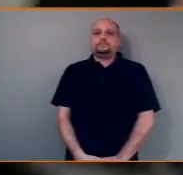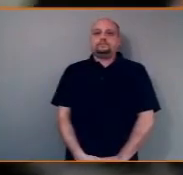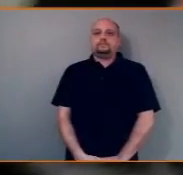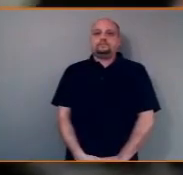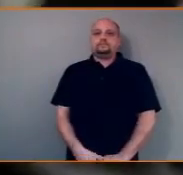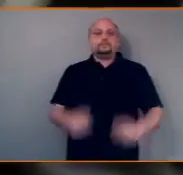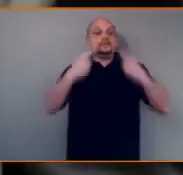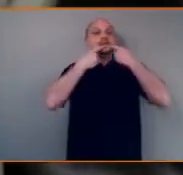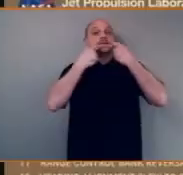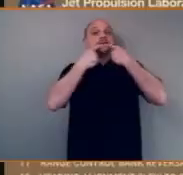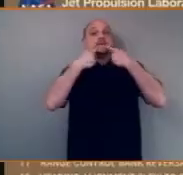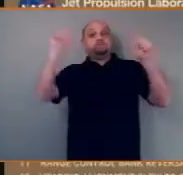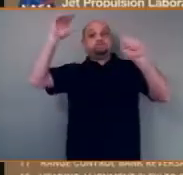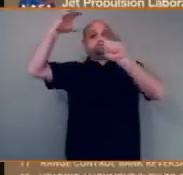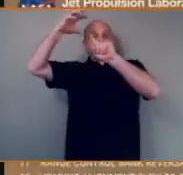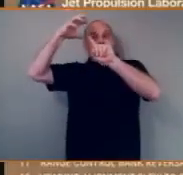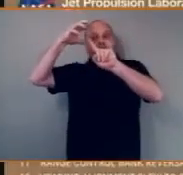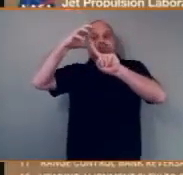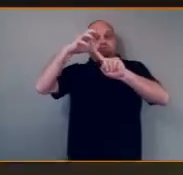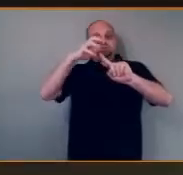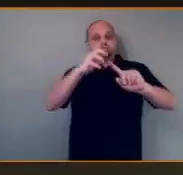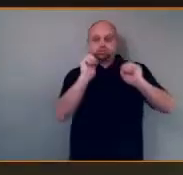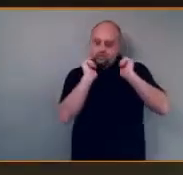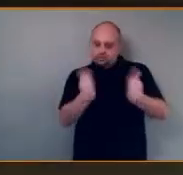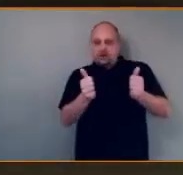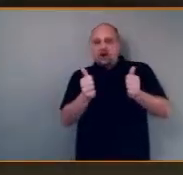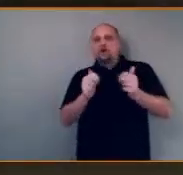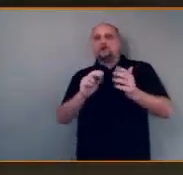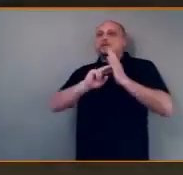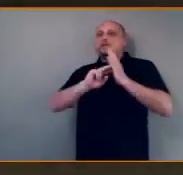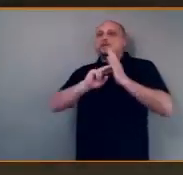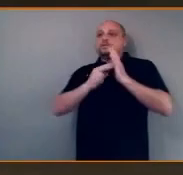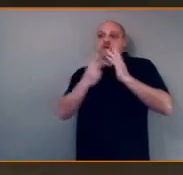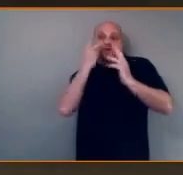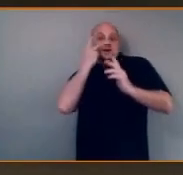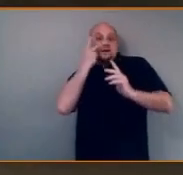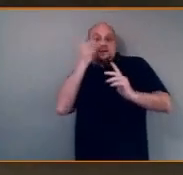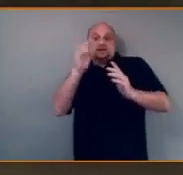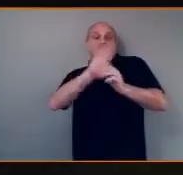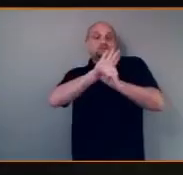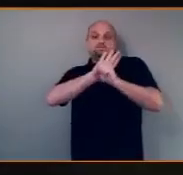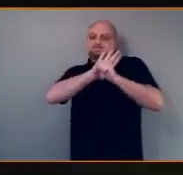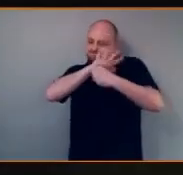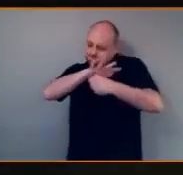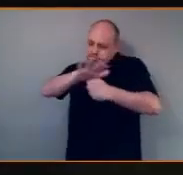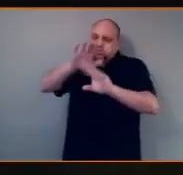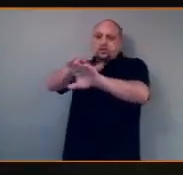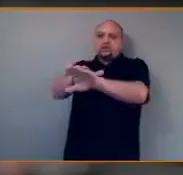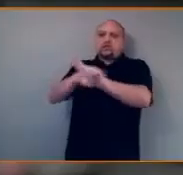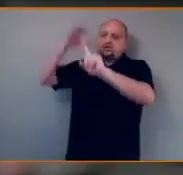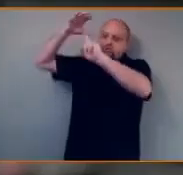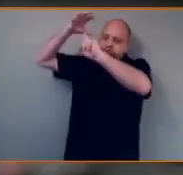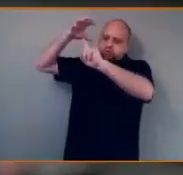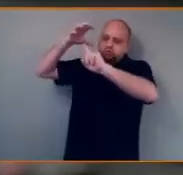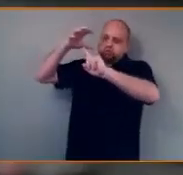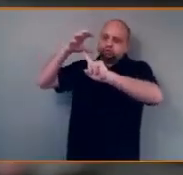The navigation has confirmed that the parachute has deployed and we are seeing significant deceleration.